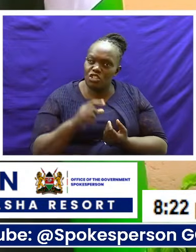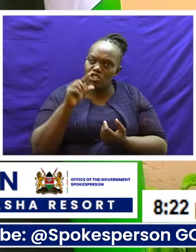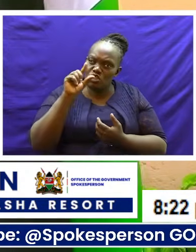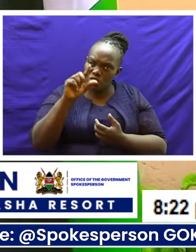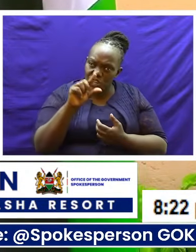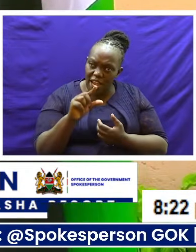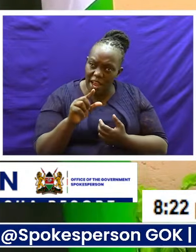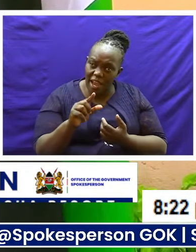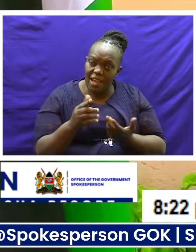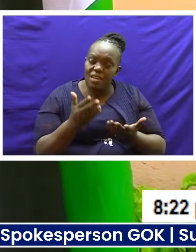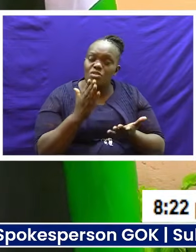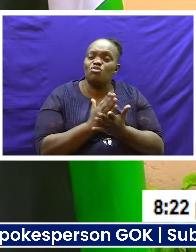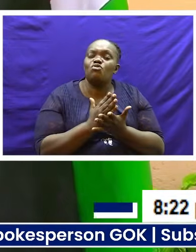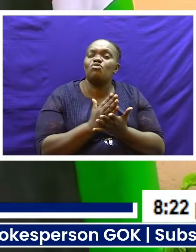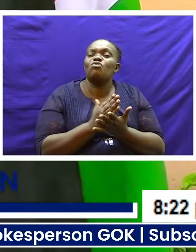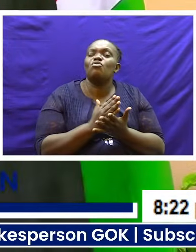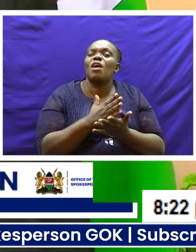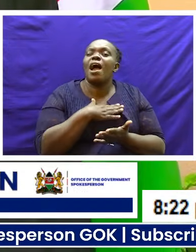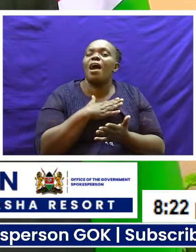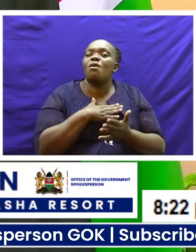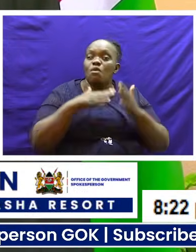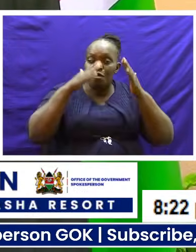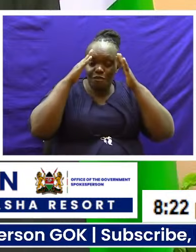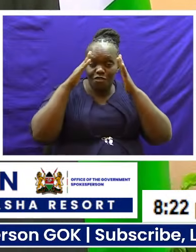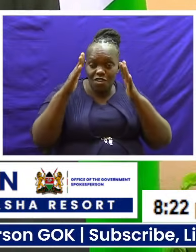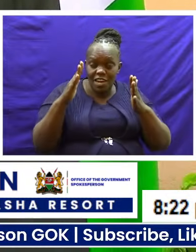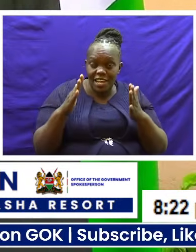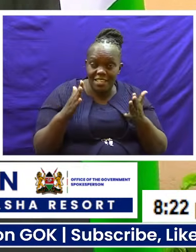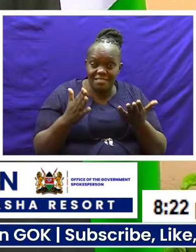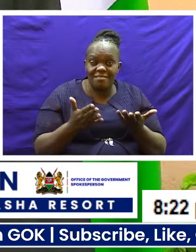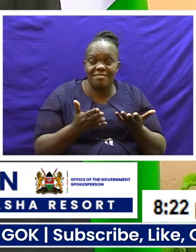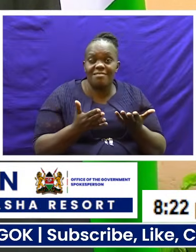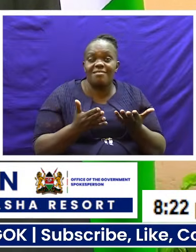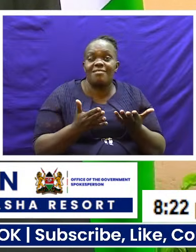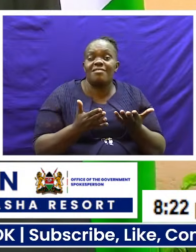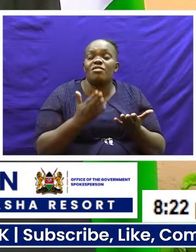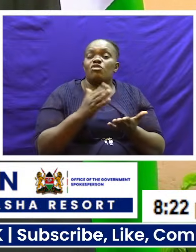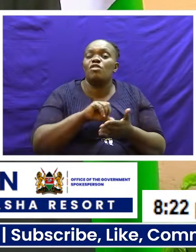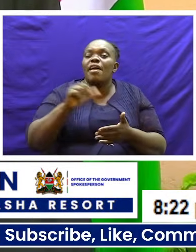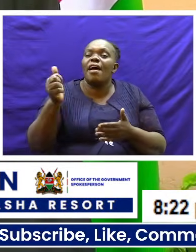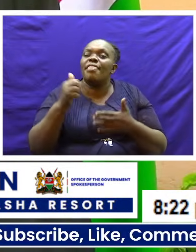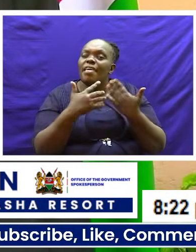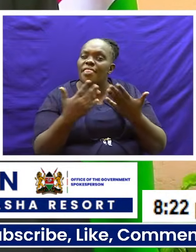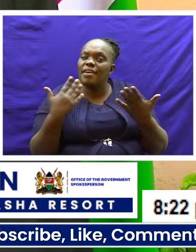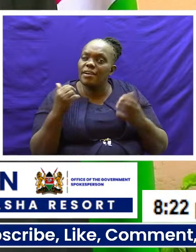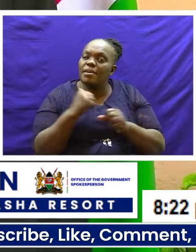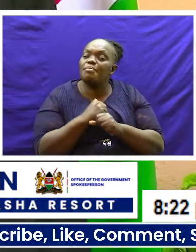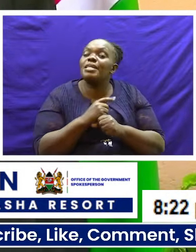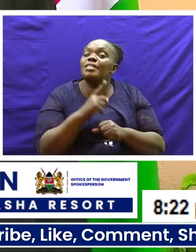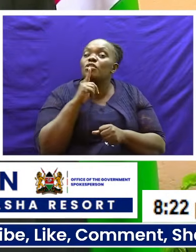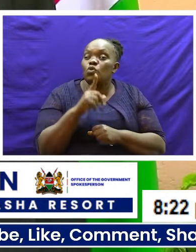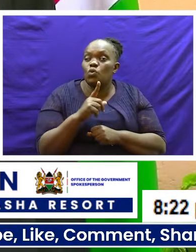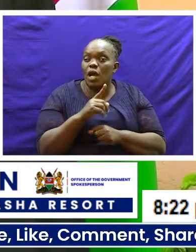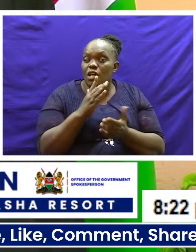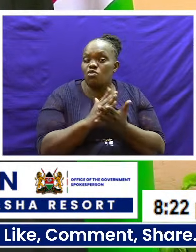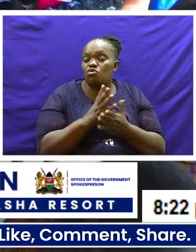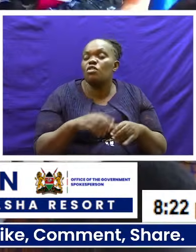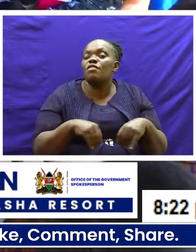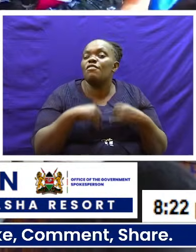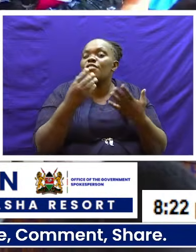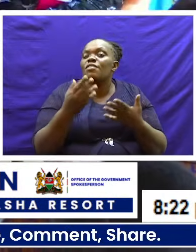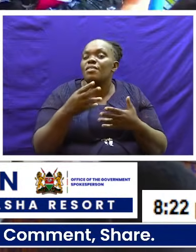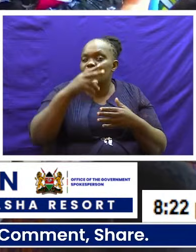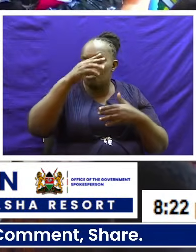shorter has been our focus. The other thing is ensuring that we provide